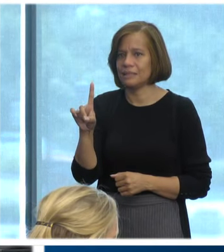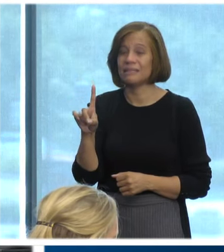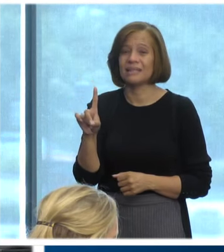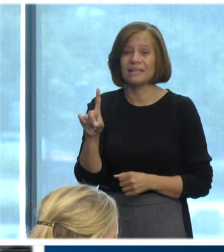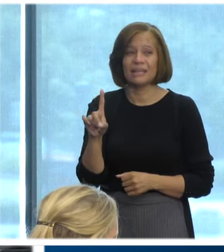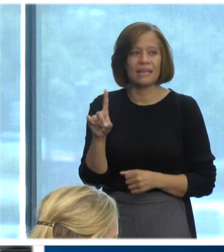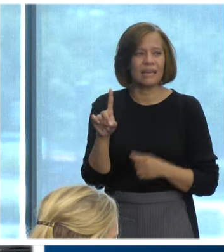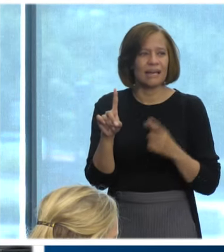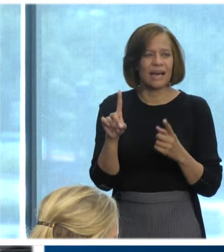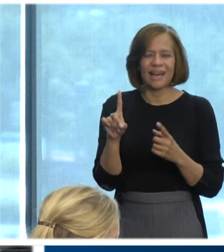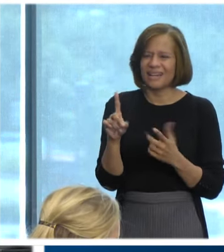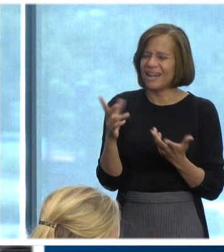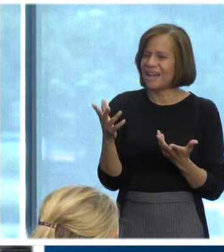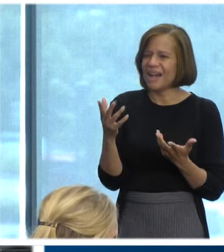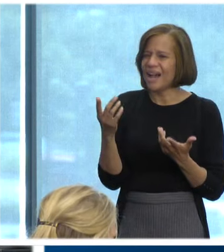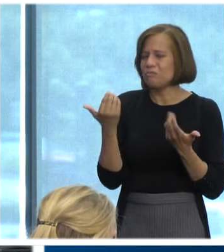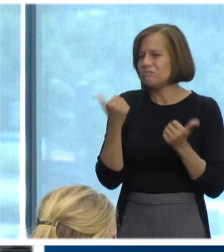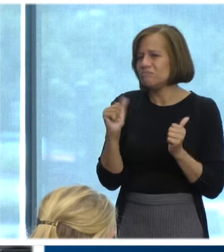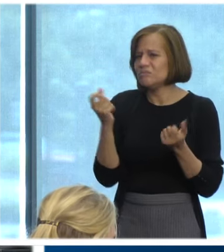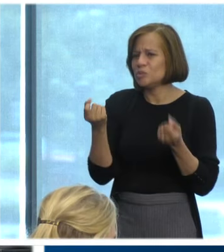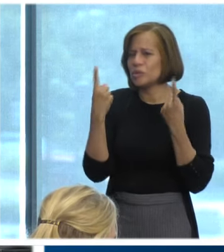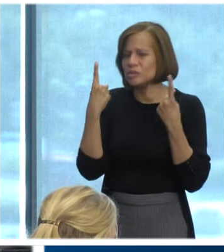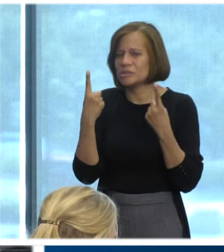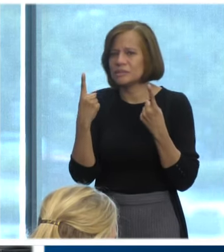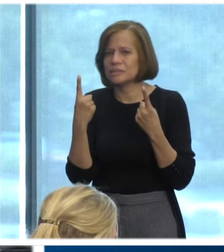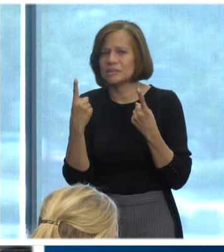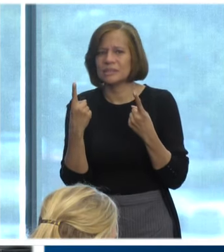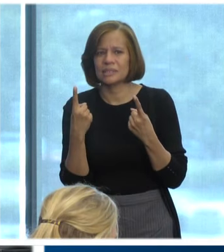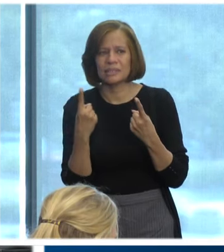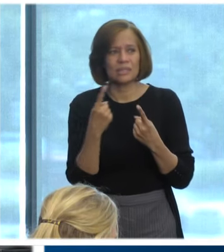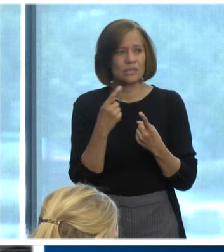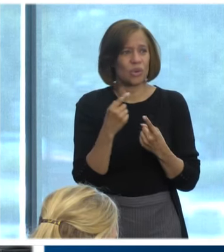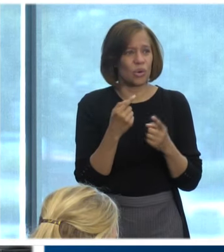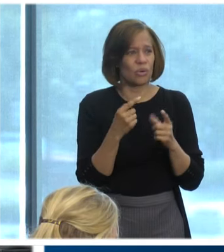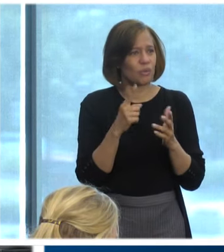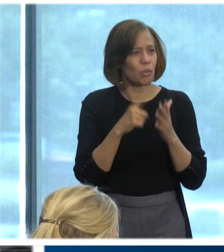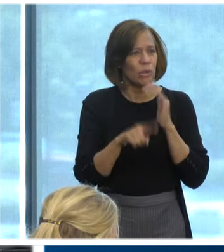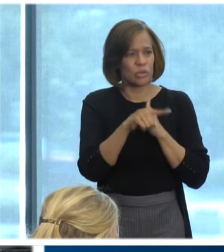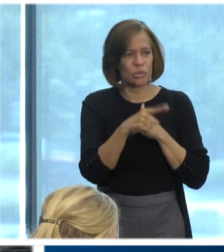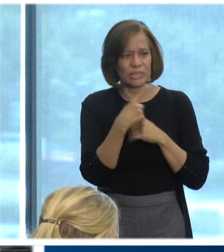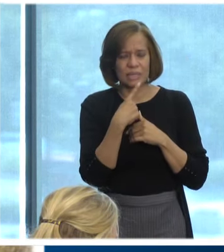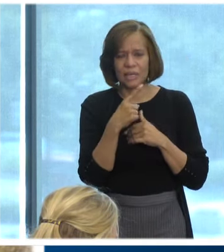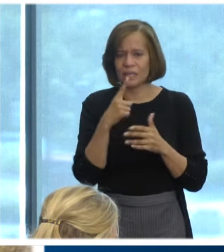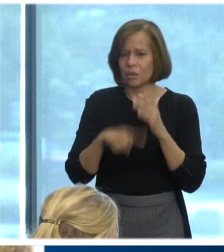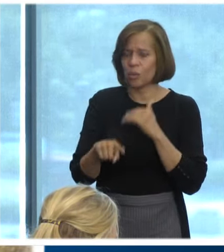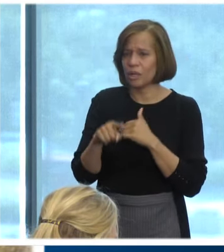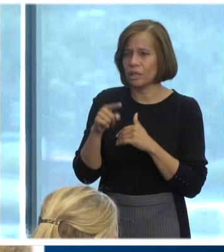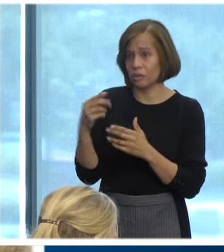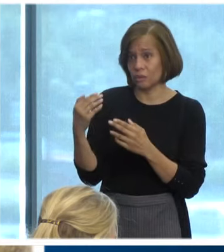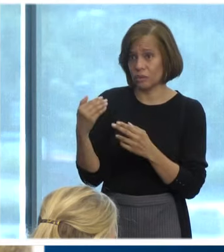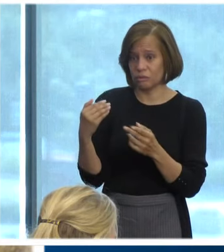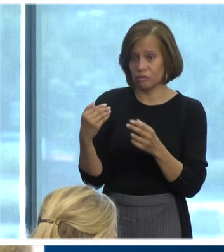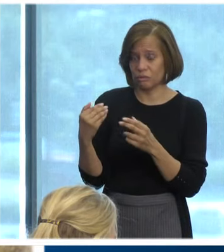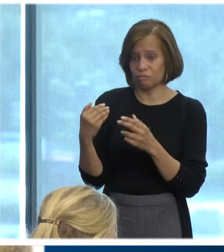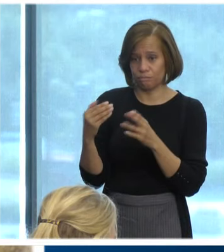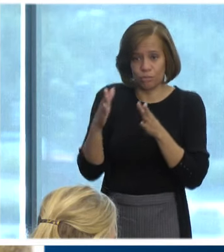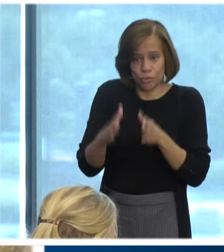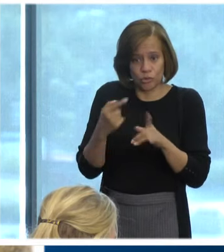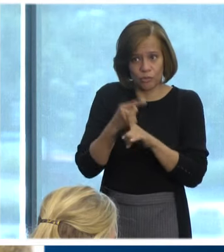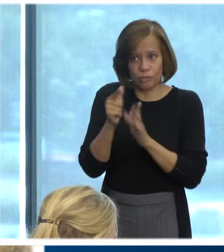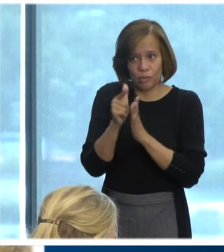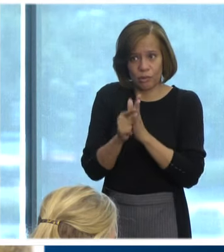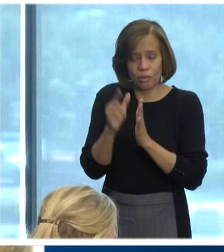What I'm hoping to understand is, the implication from what you're saying and what the representative from the law firm was saying